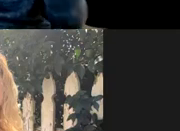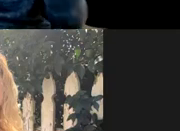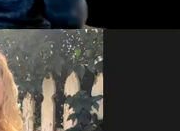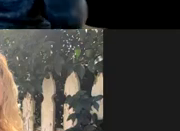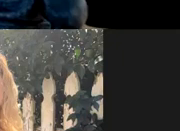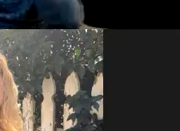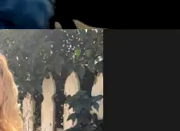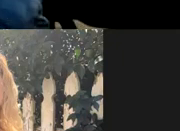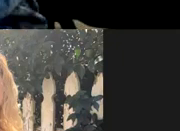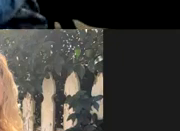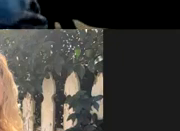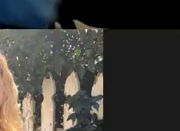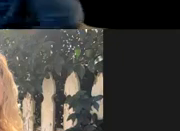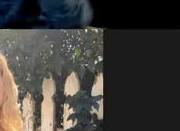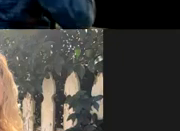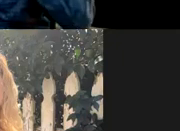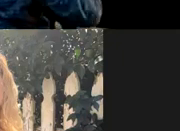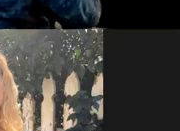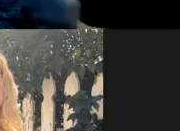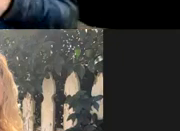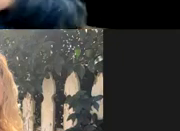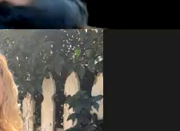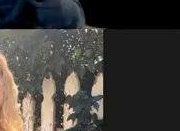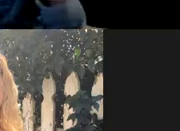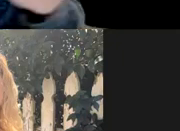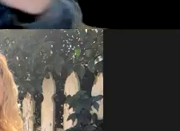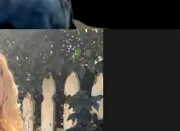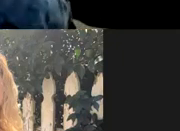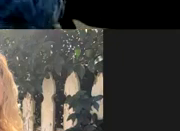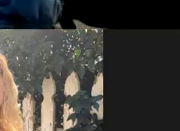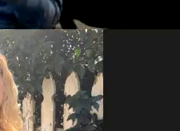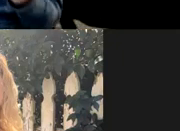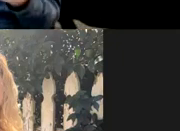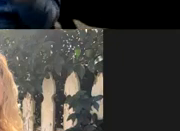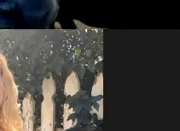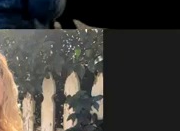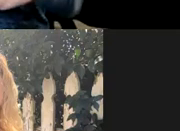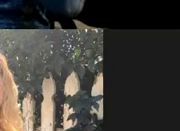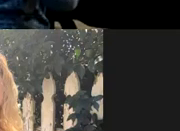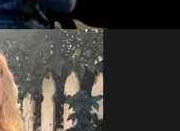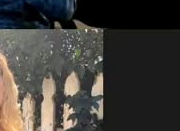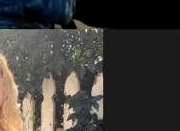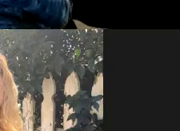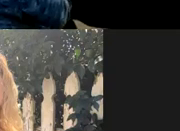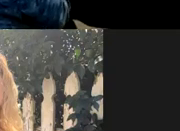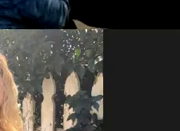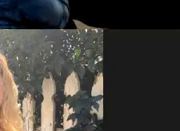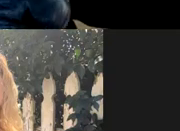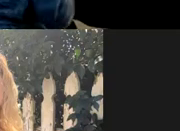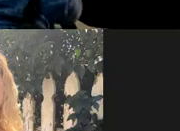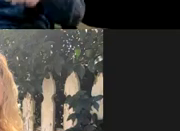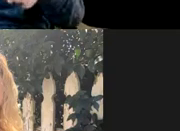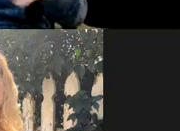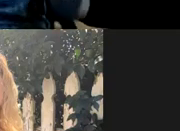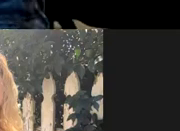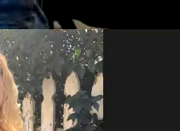housing violations. So someone has to bring a potential fair housing violation to the